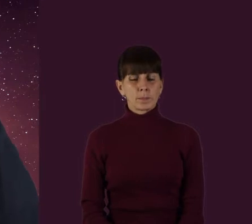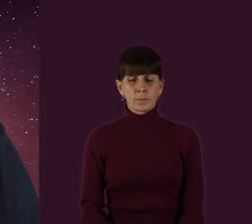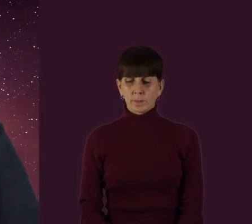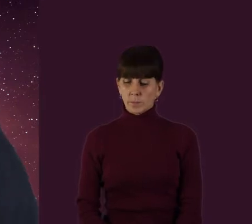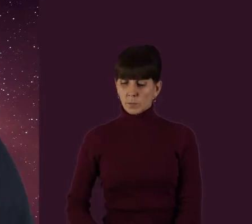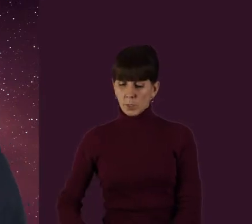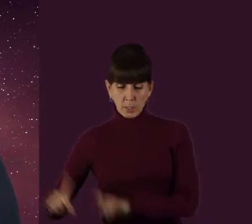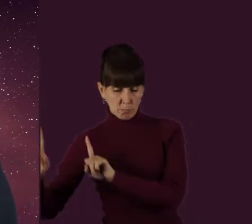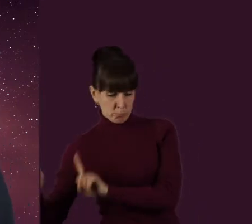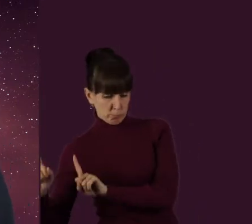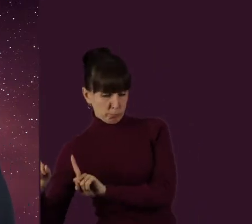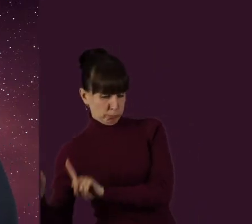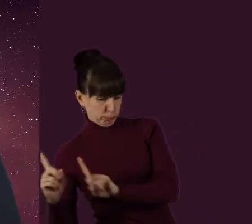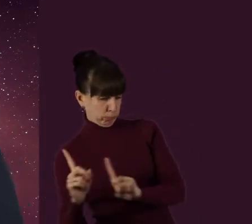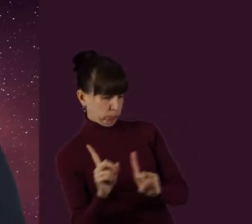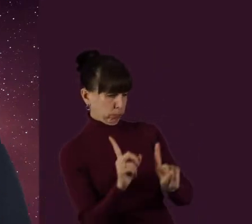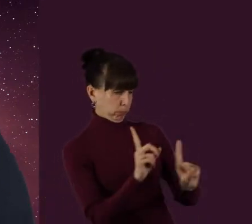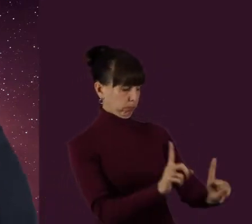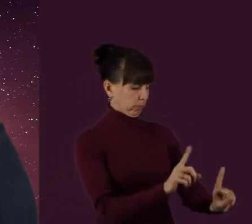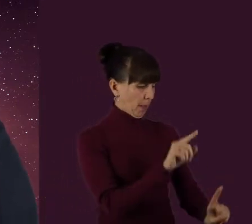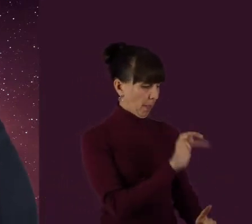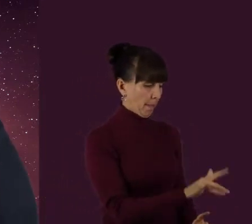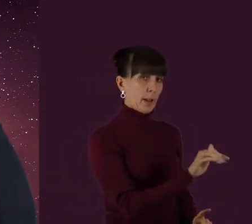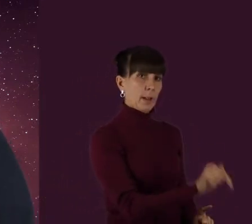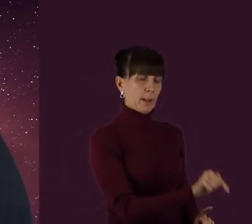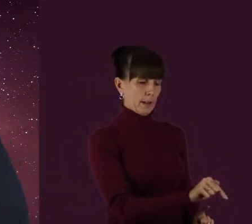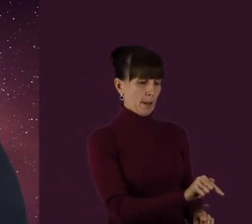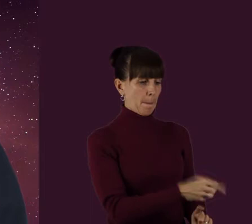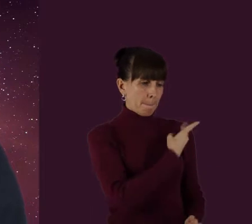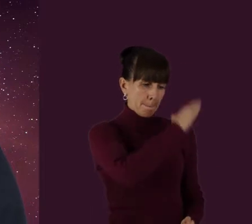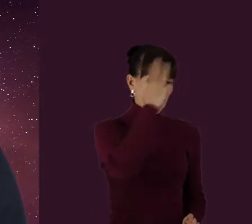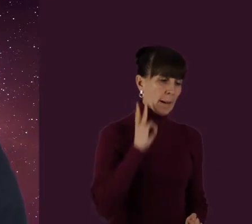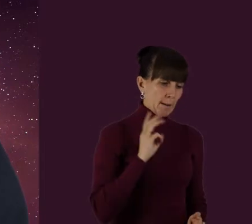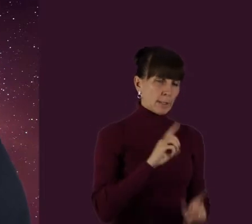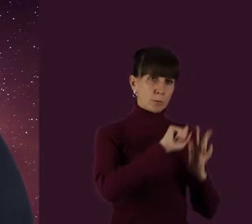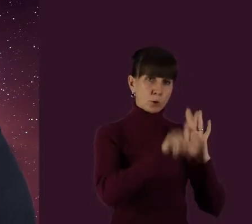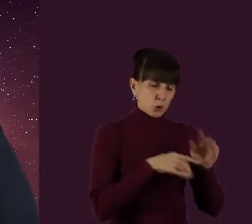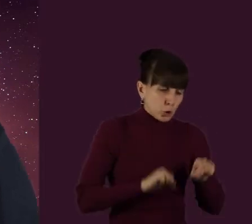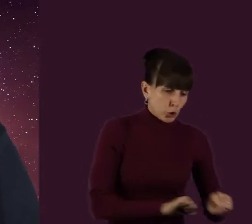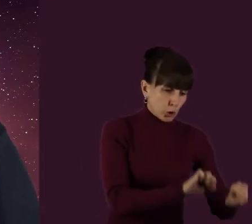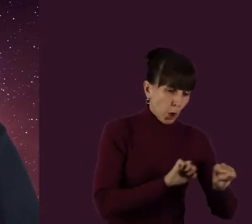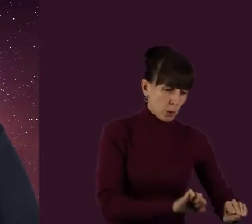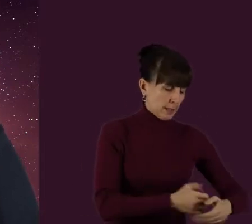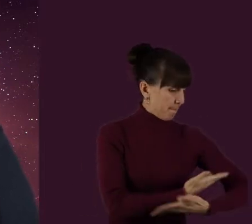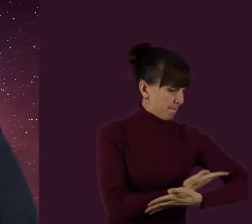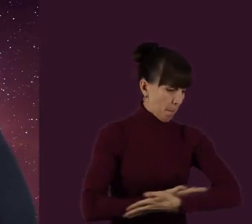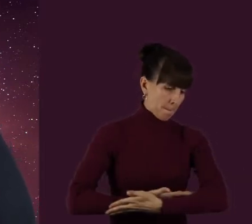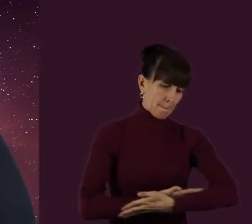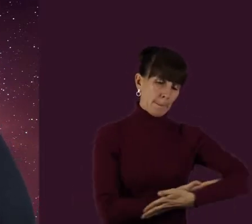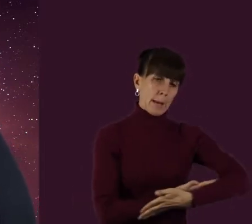So they hurried off, and they found Mary and Joseph and the baby who was lying in the